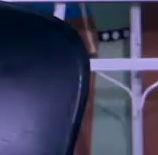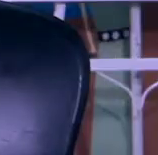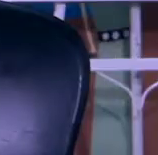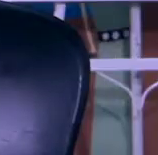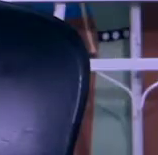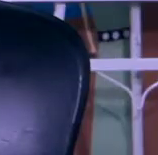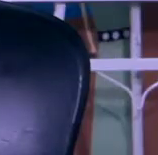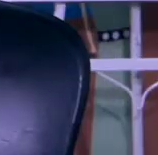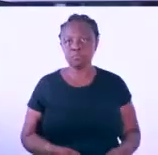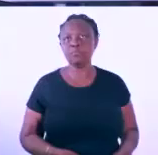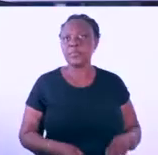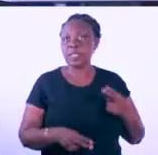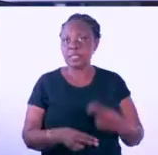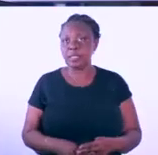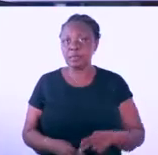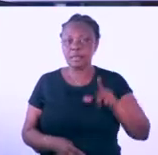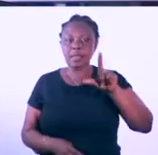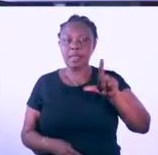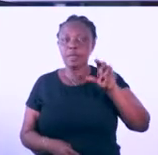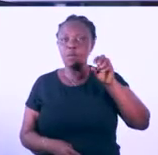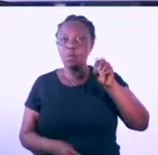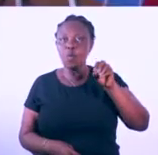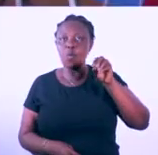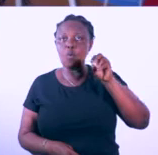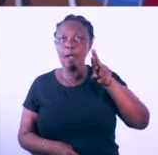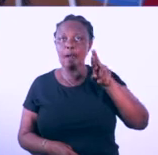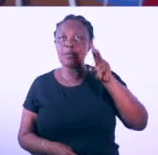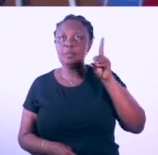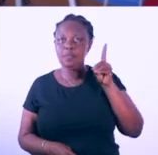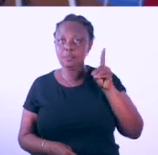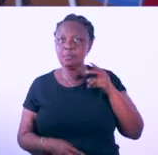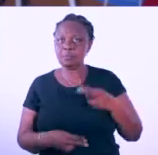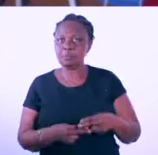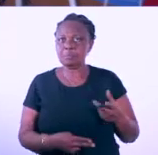Lord, appear. Yes, sir. Come over.